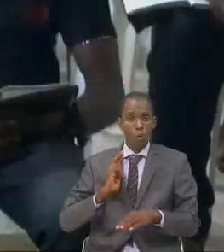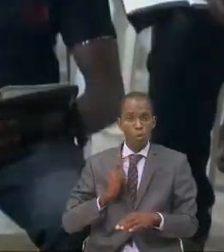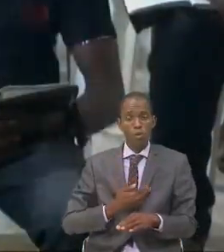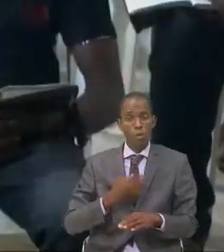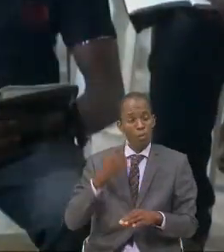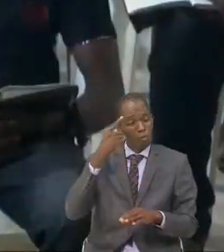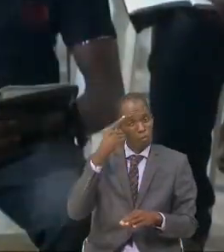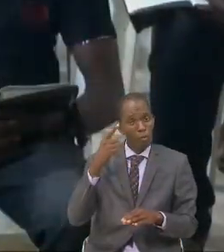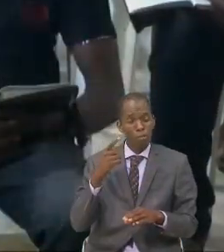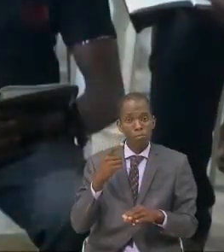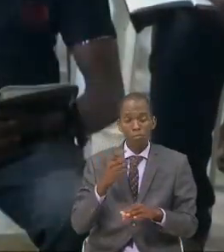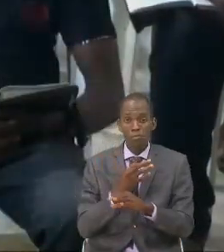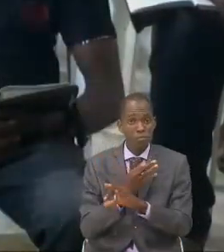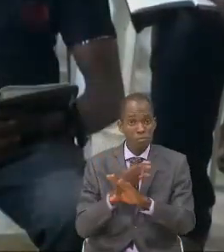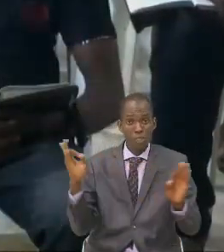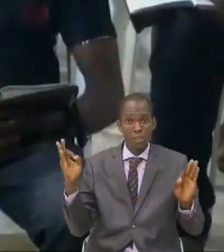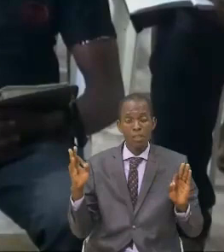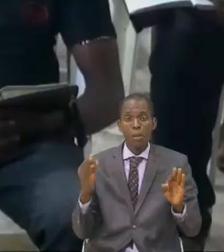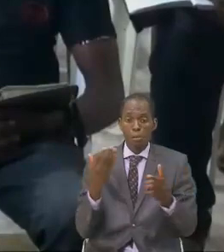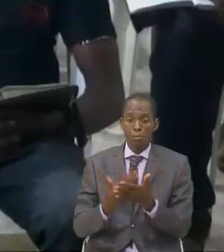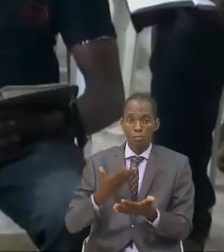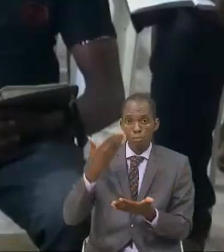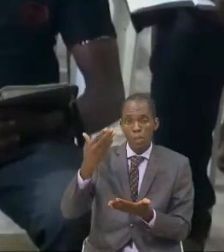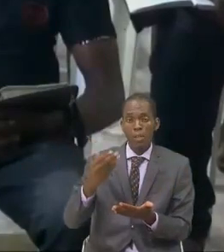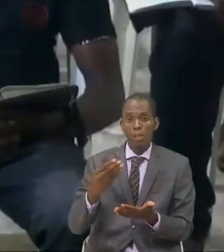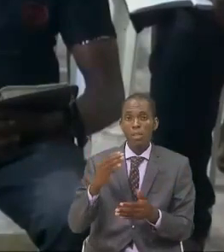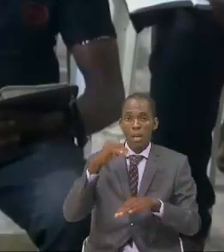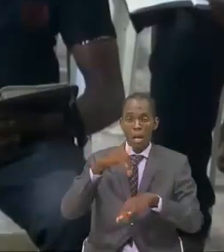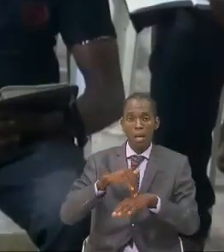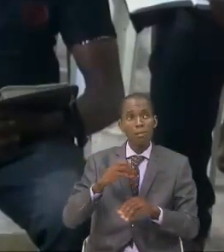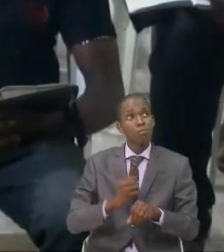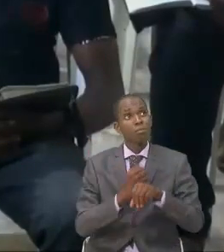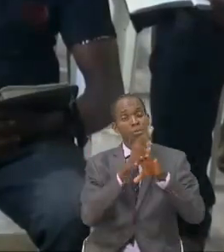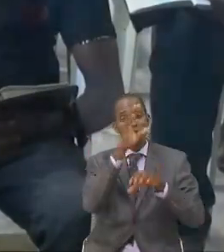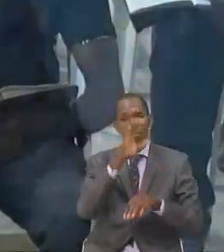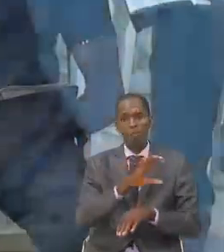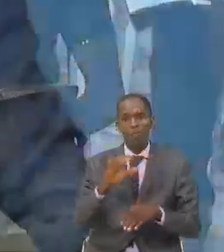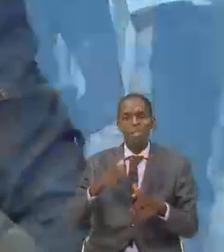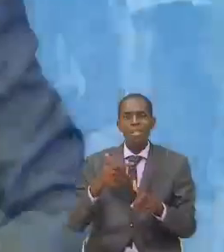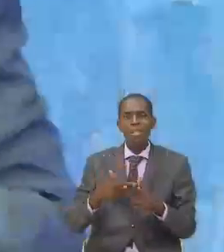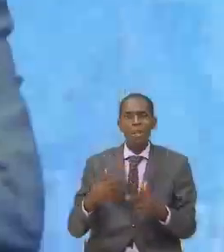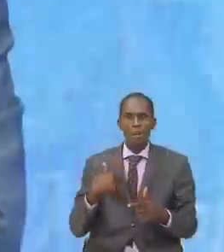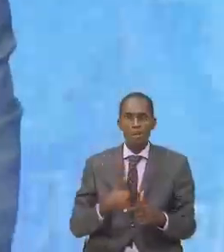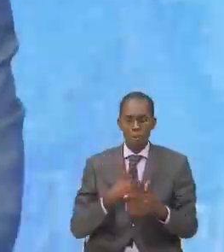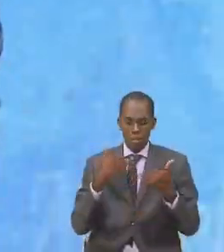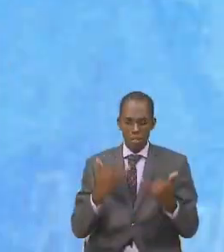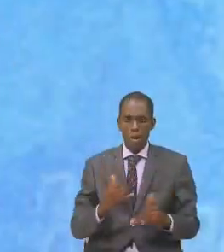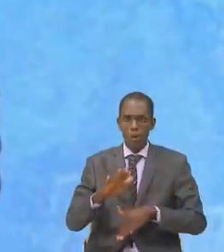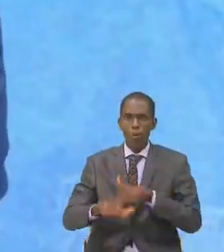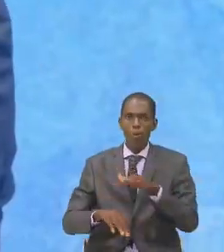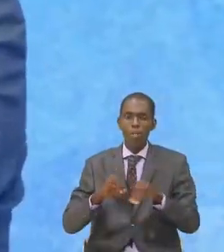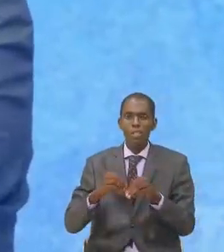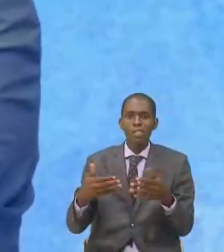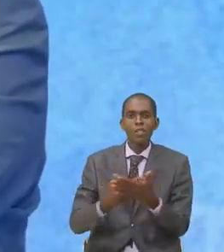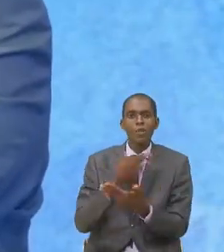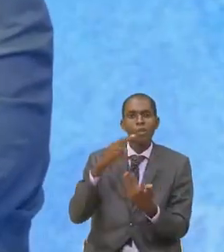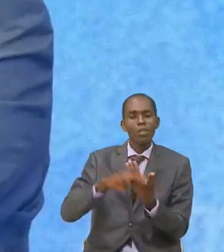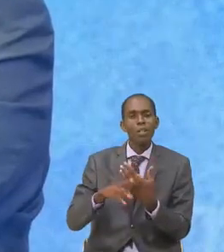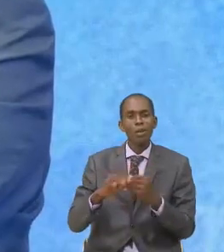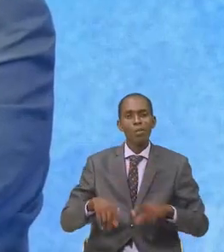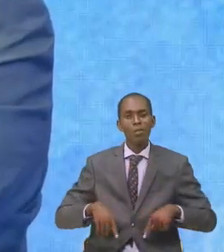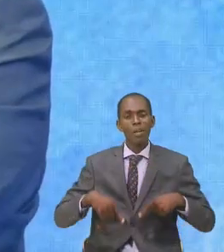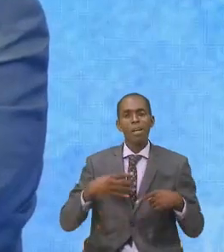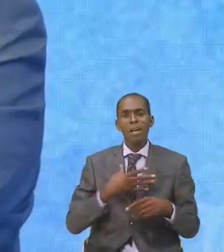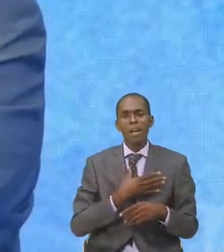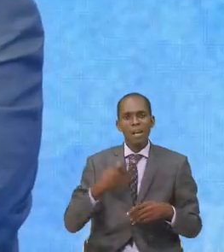of righteousness upon us free of charge, purchased from Calvary, then we now walk in